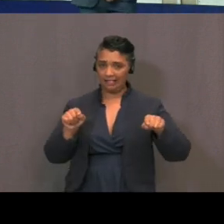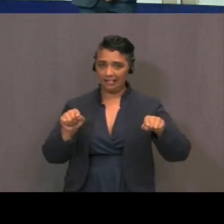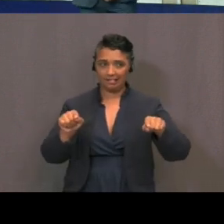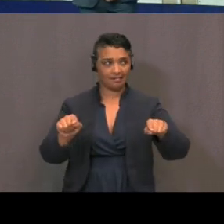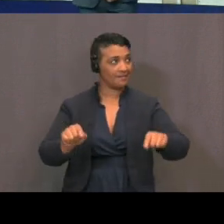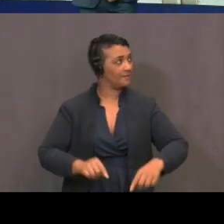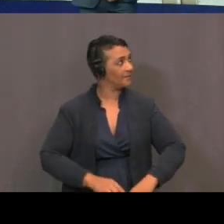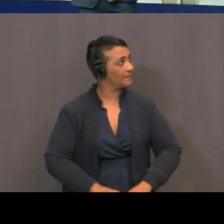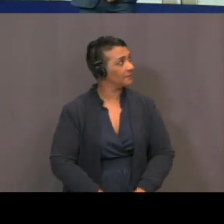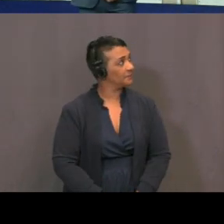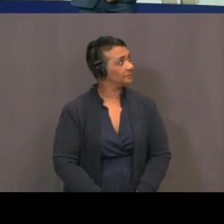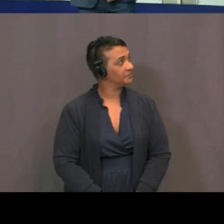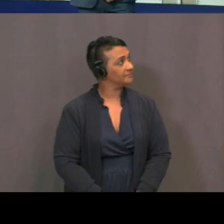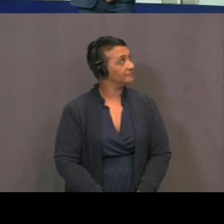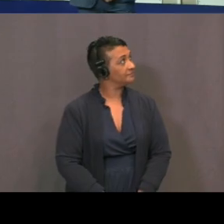Okay.